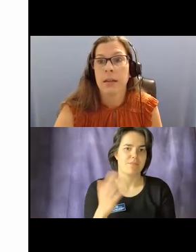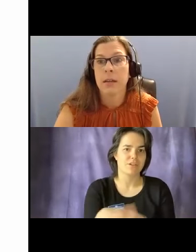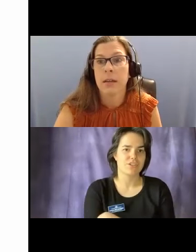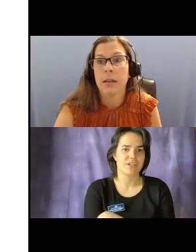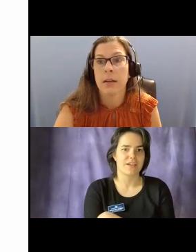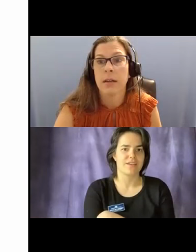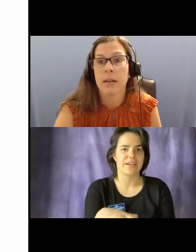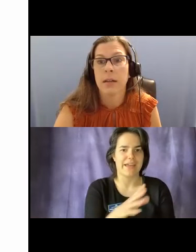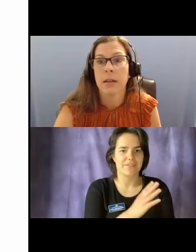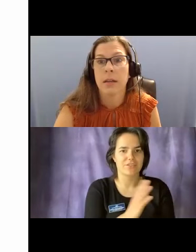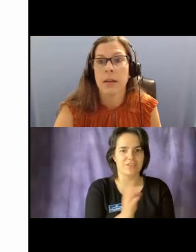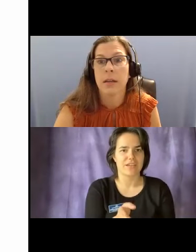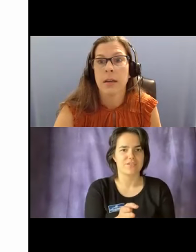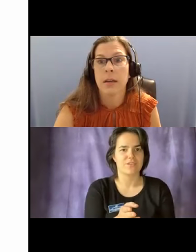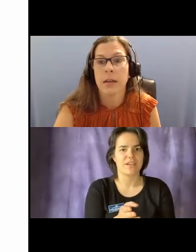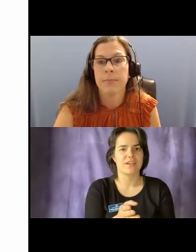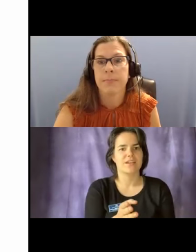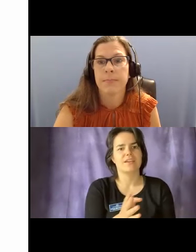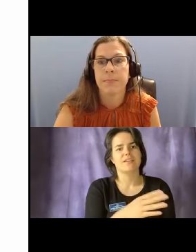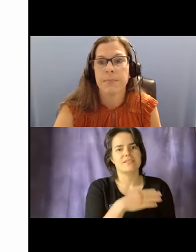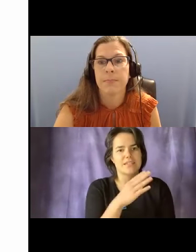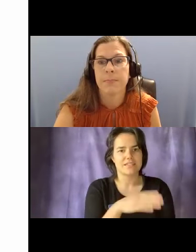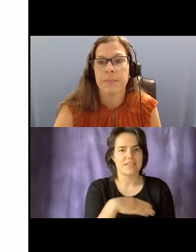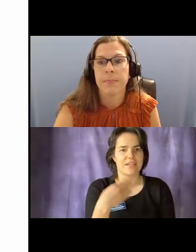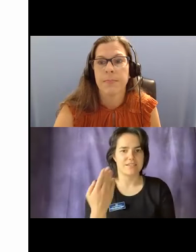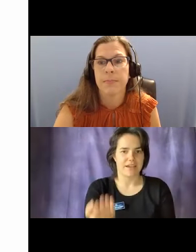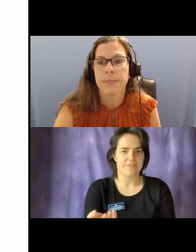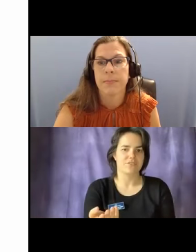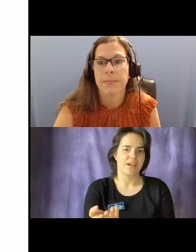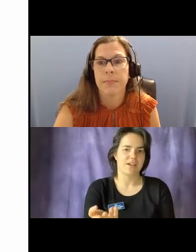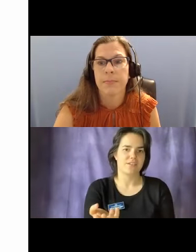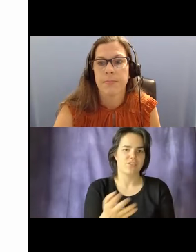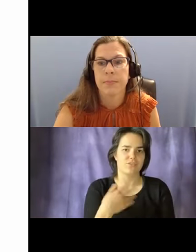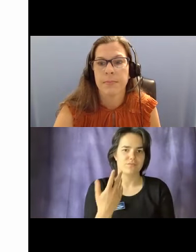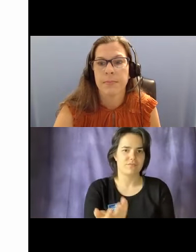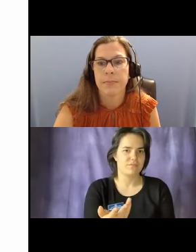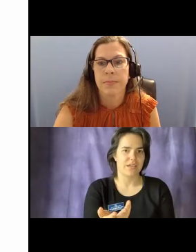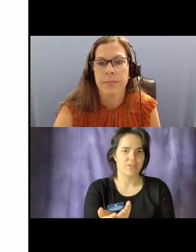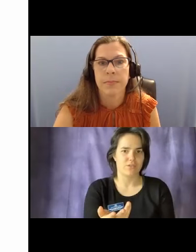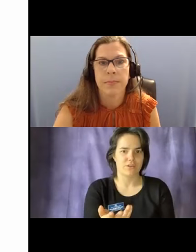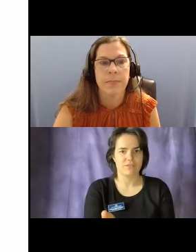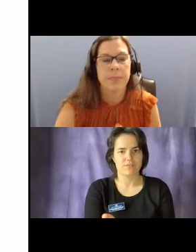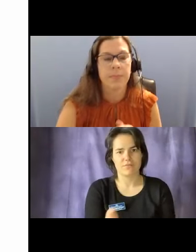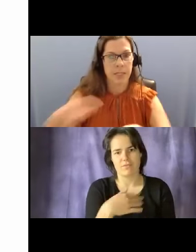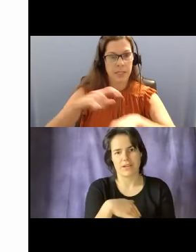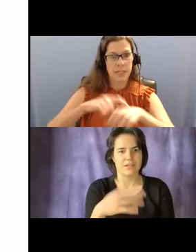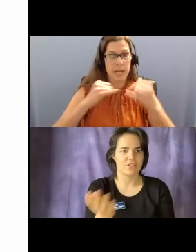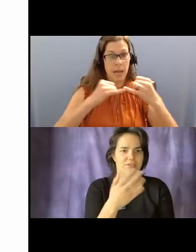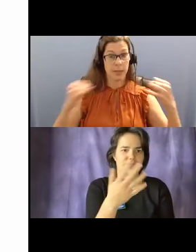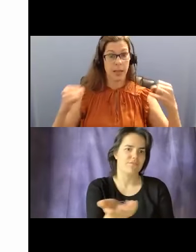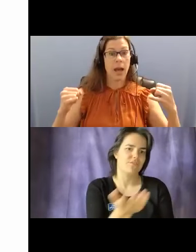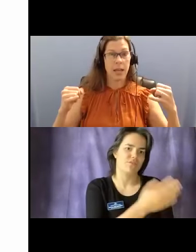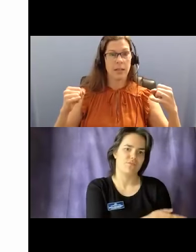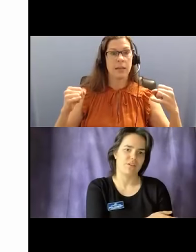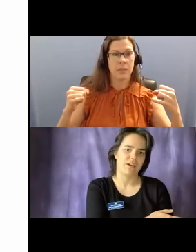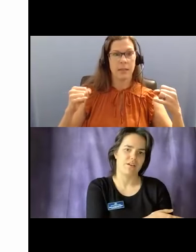in March. And then after that due date, 60 days after that, you'll get your recognition